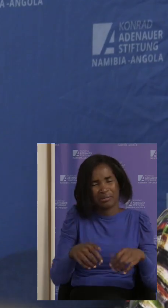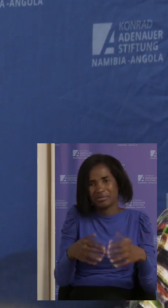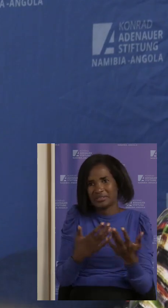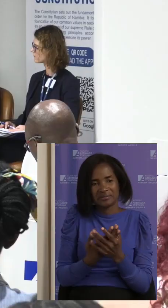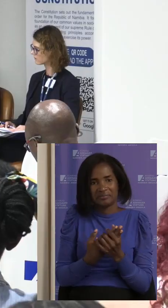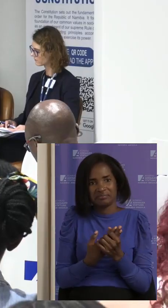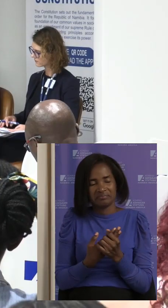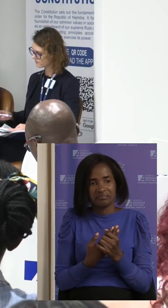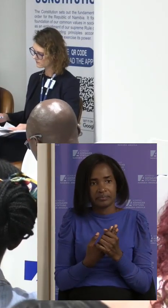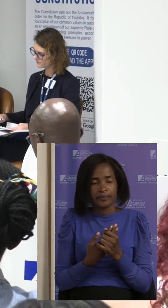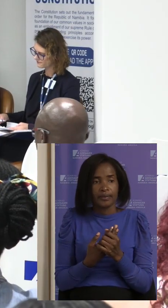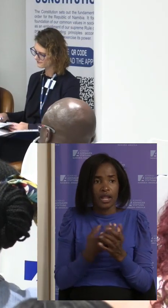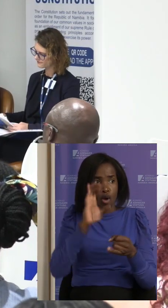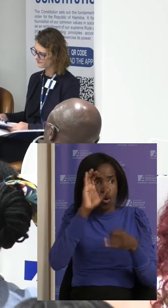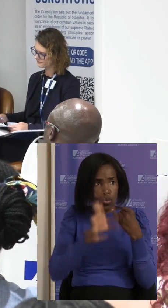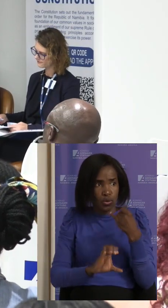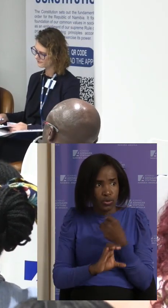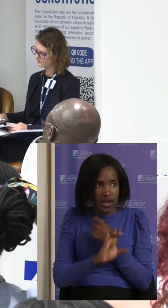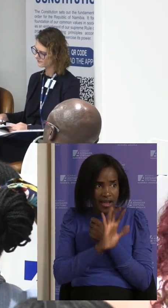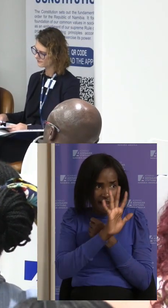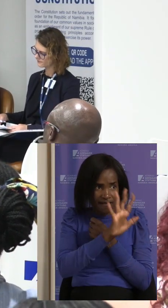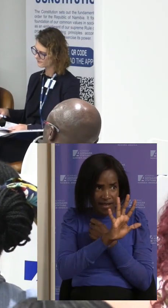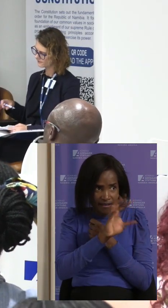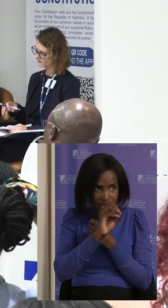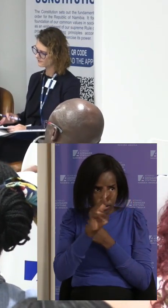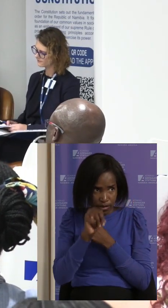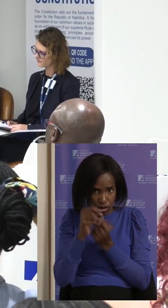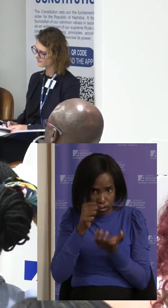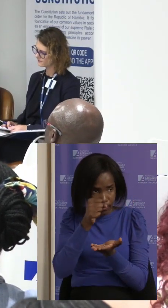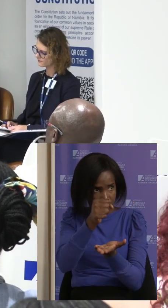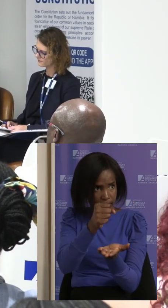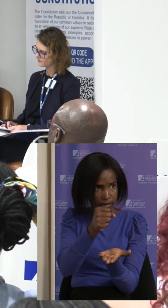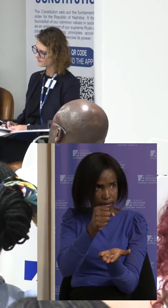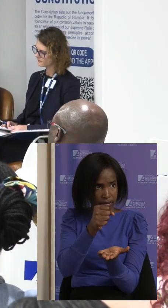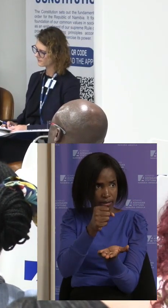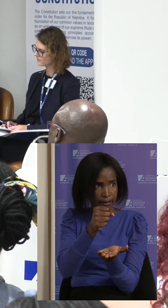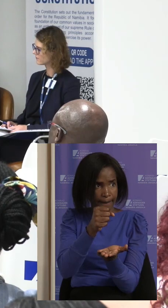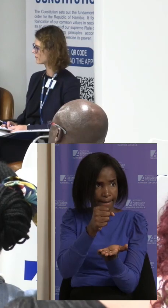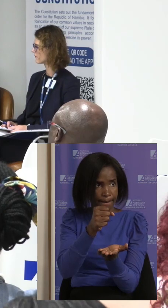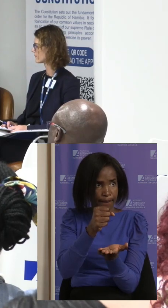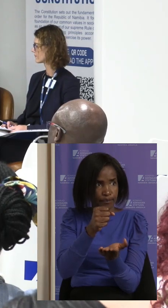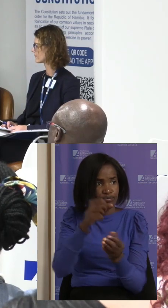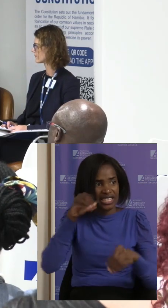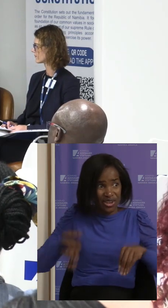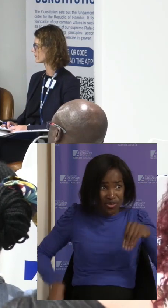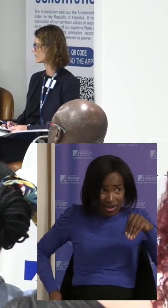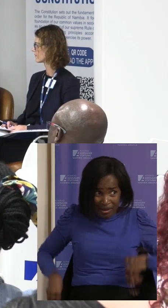mind you, there is this 500 million given here with corruption,